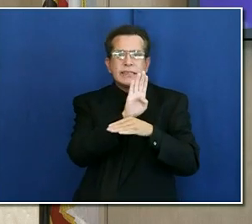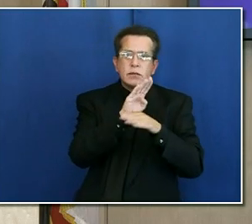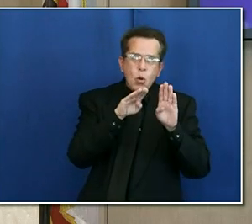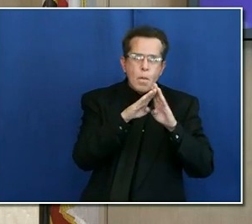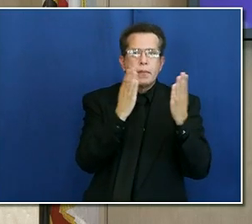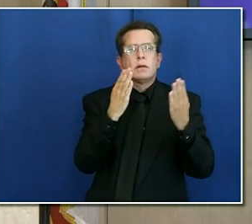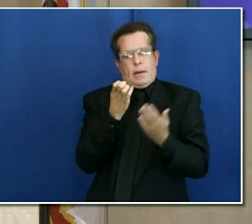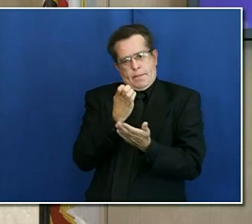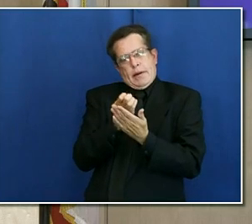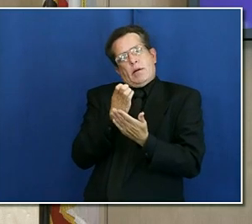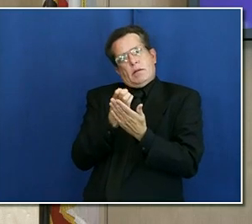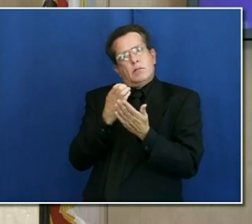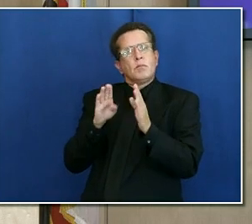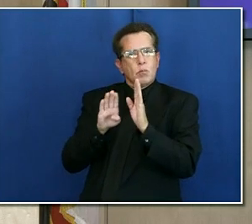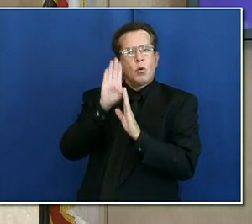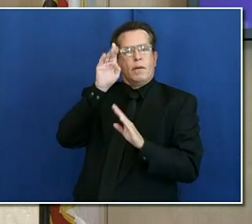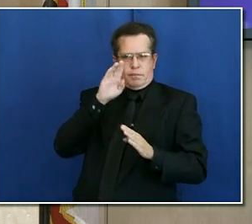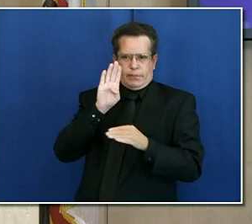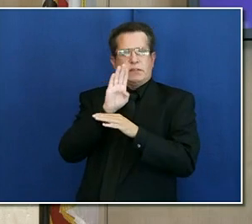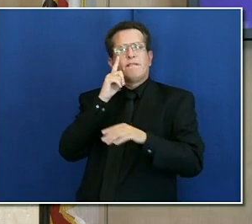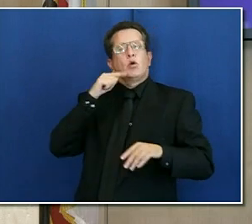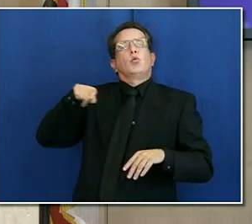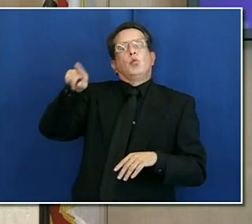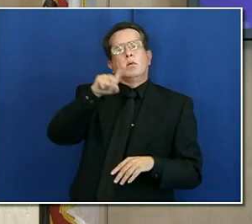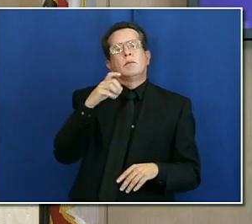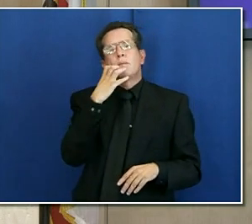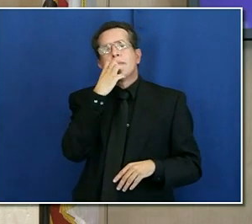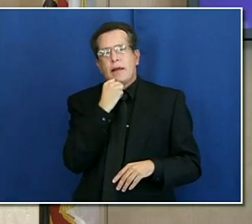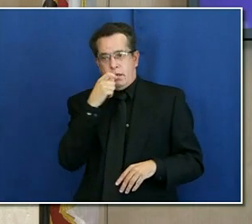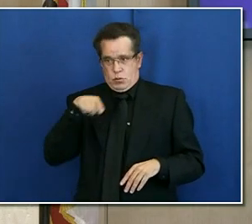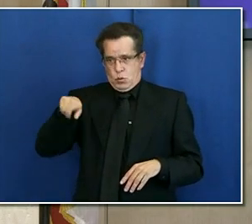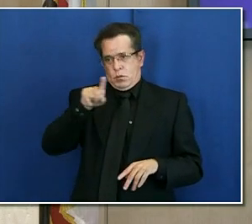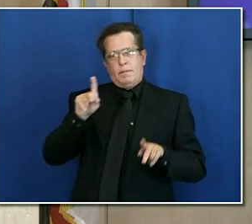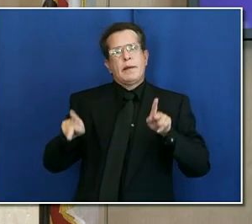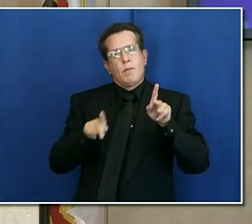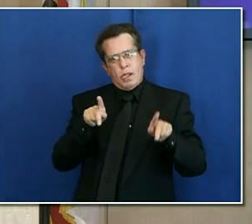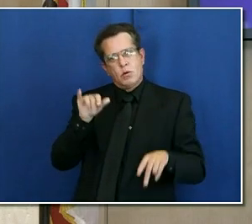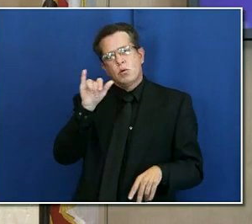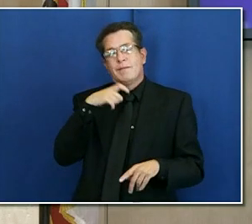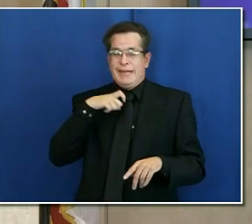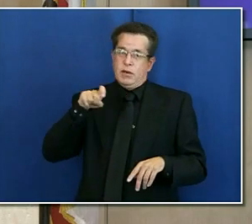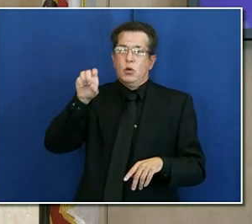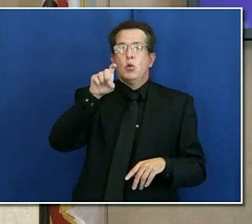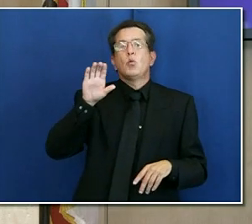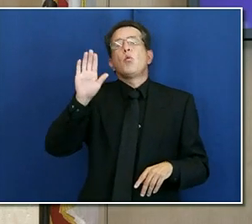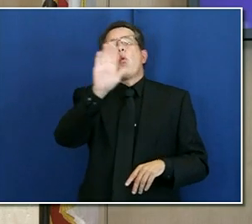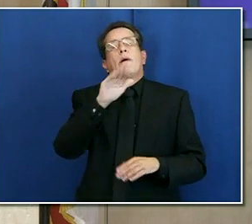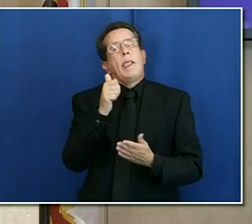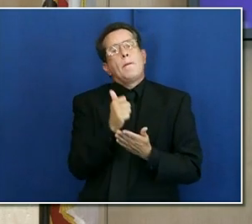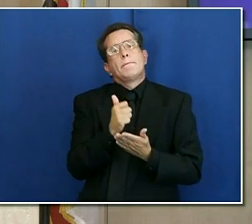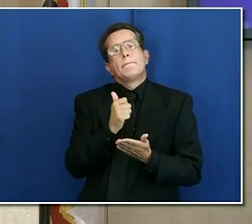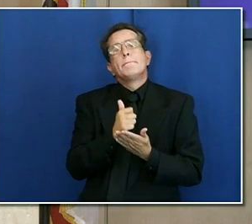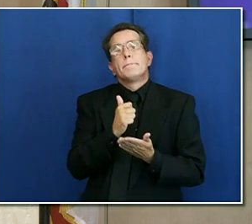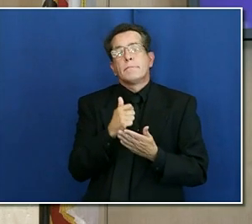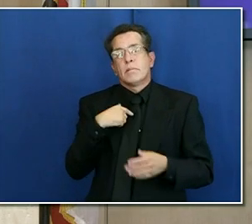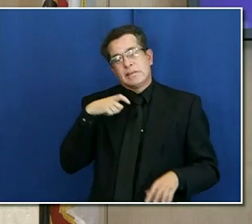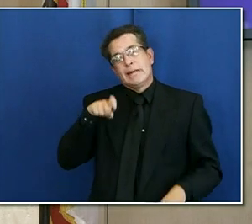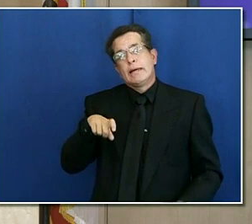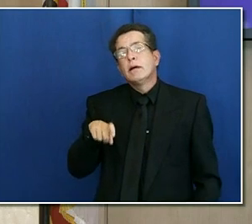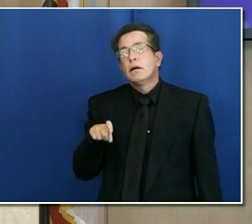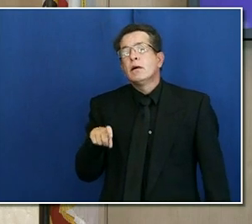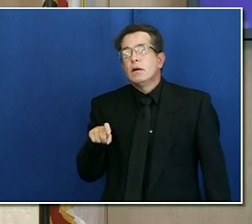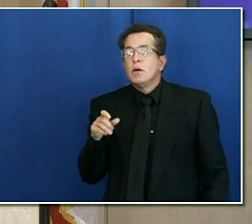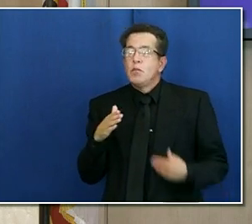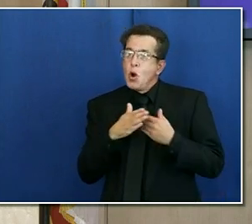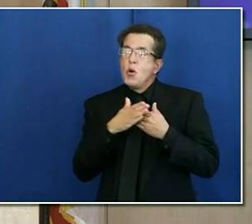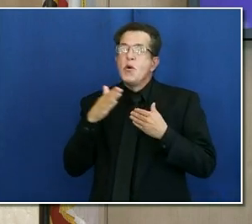to provide economic opportunity for folks, to protect those most vulnerable residents, but we need the public's ongoing cooperation. There's certainly a